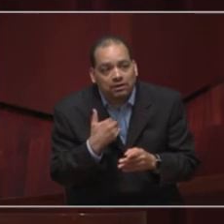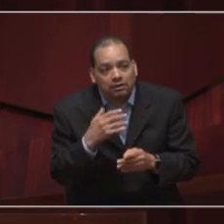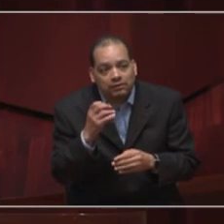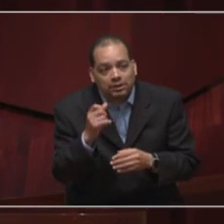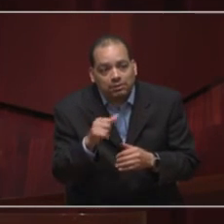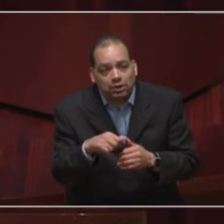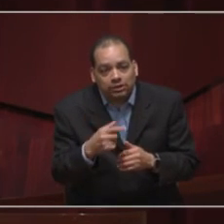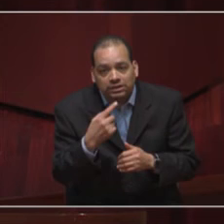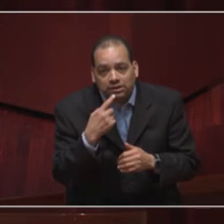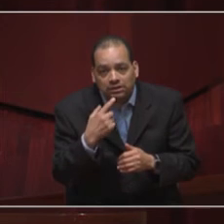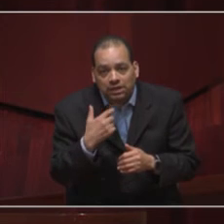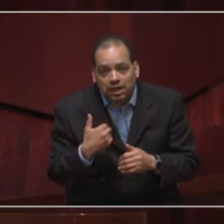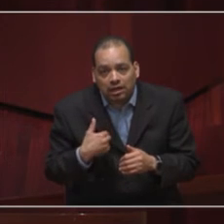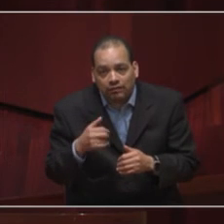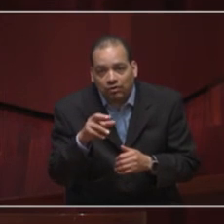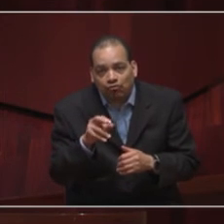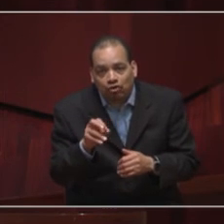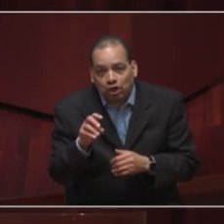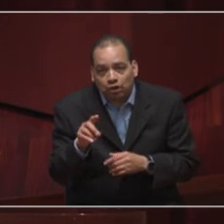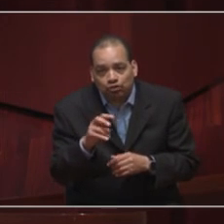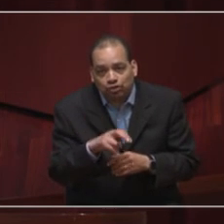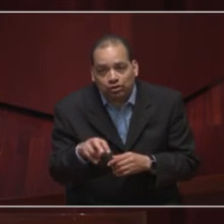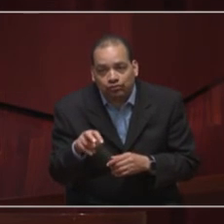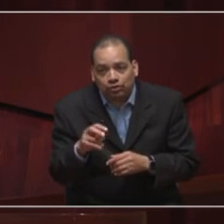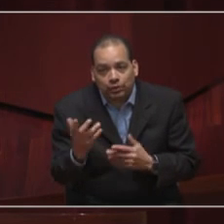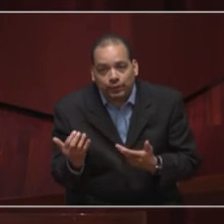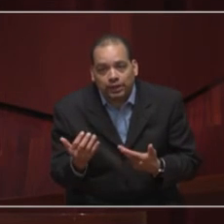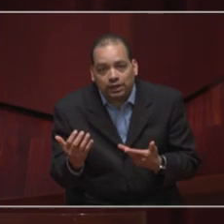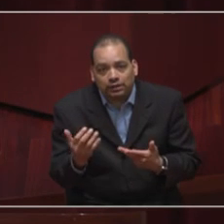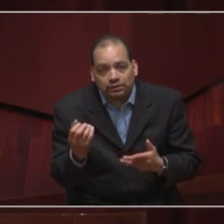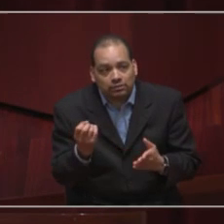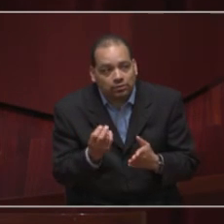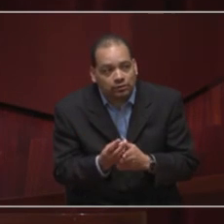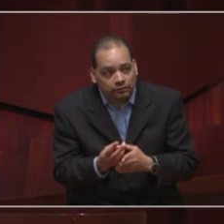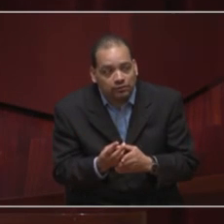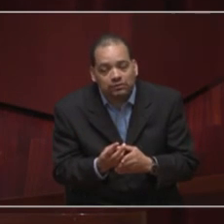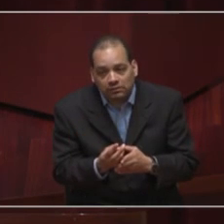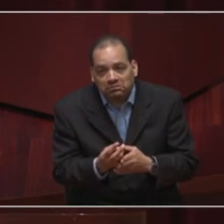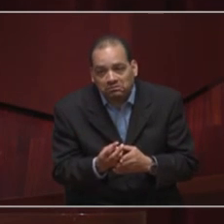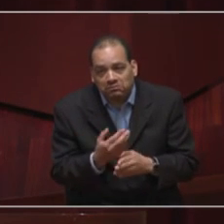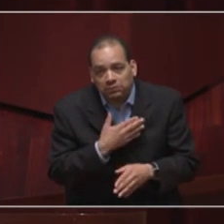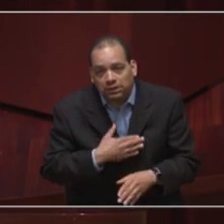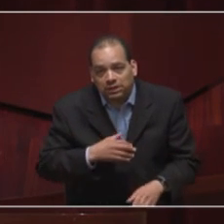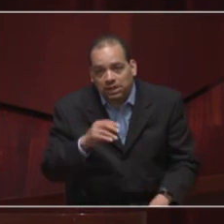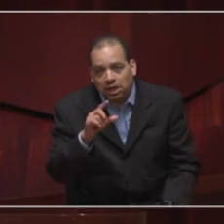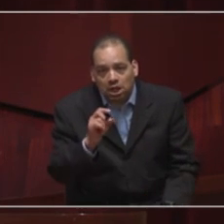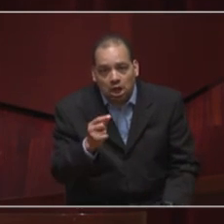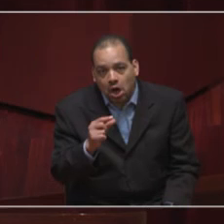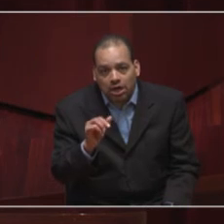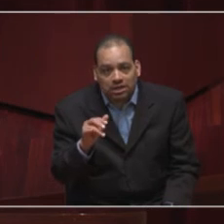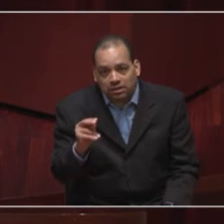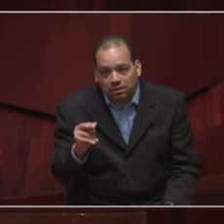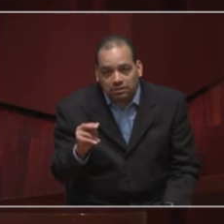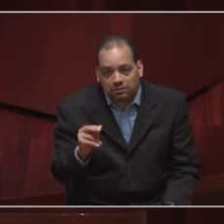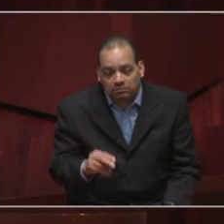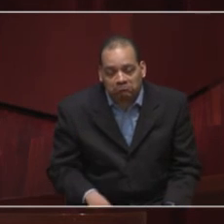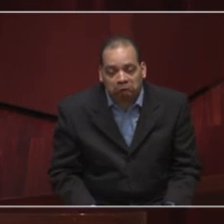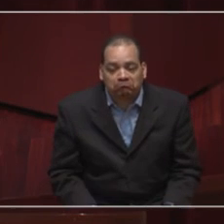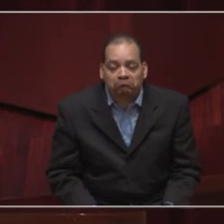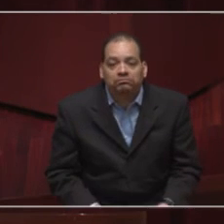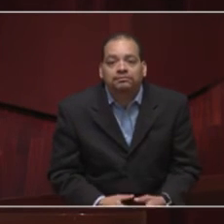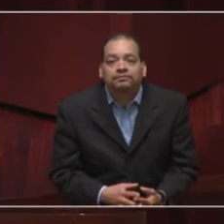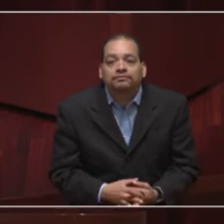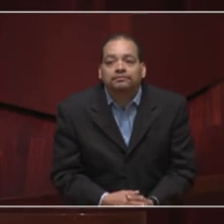records transfer that's awaiting your approval. Please log into ARCIS and do your thing. So long list